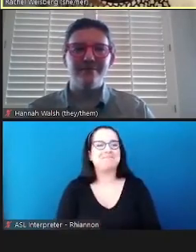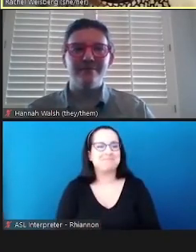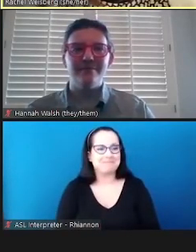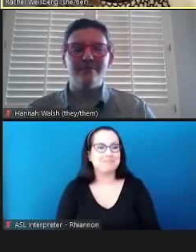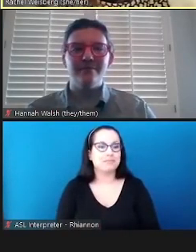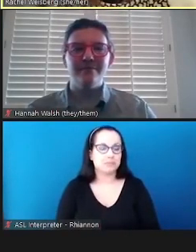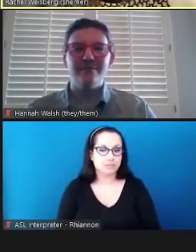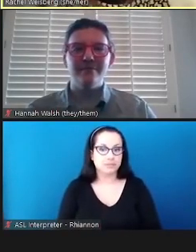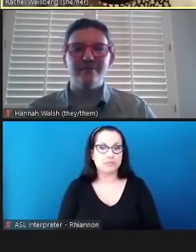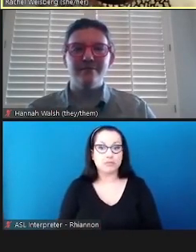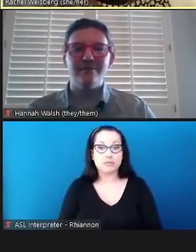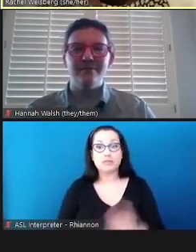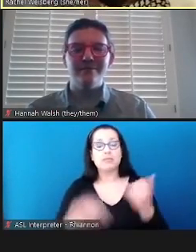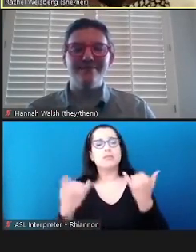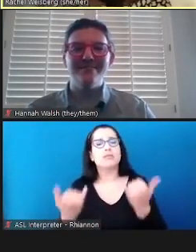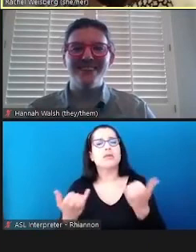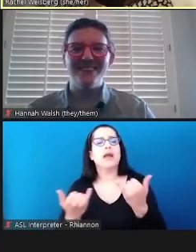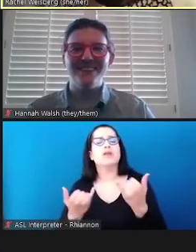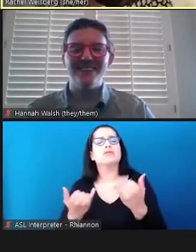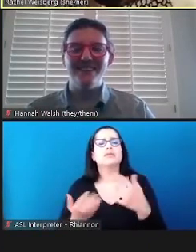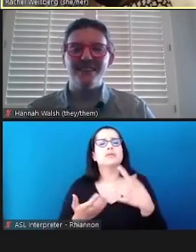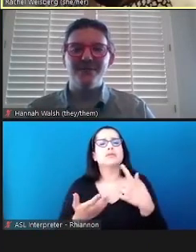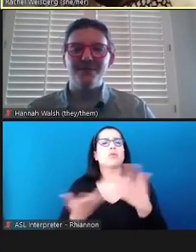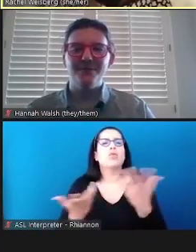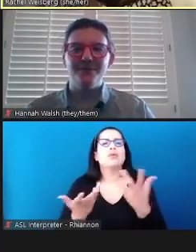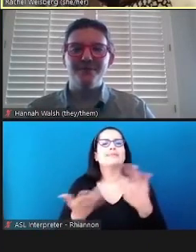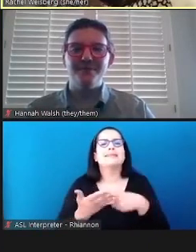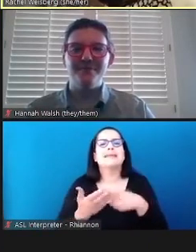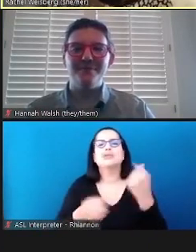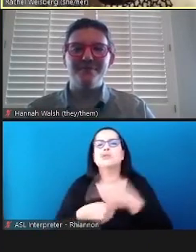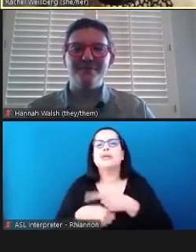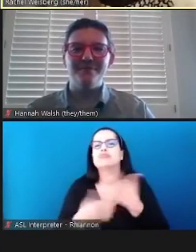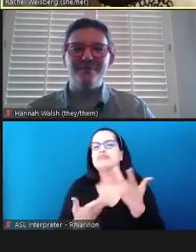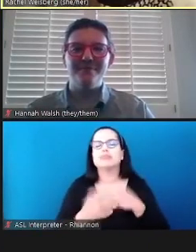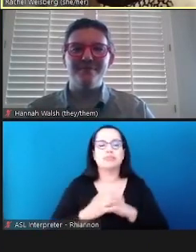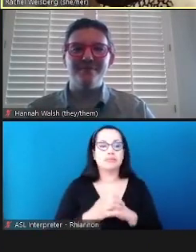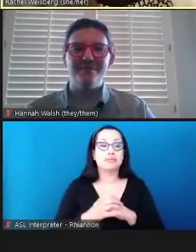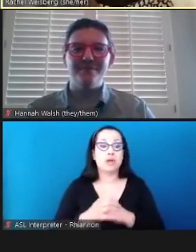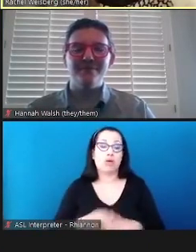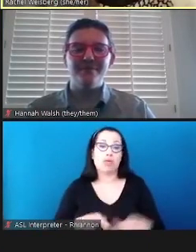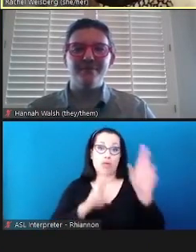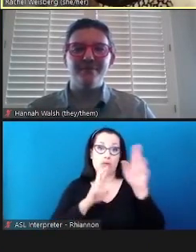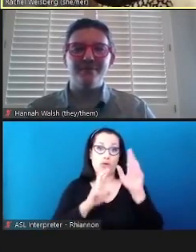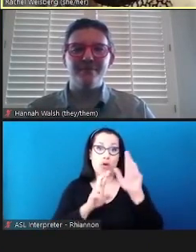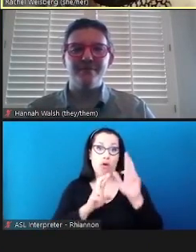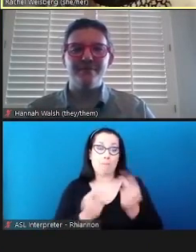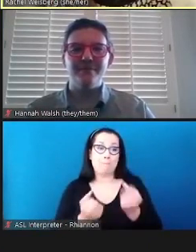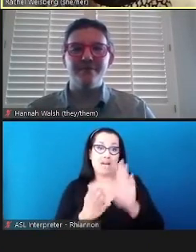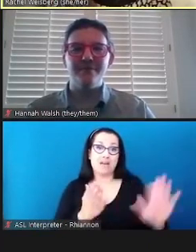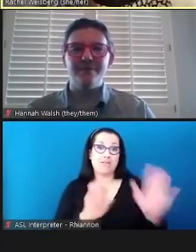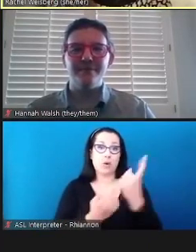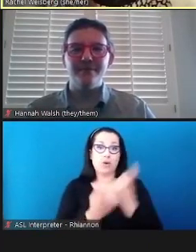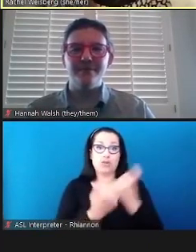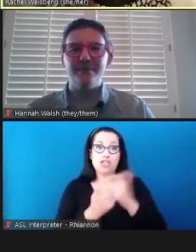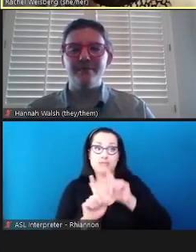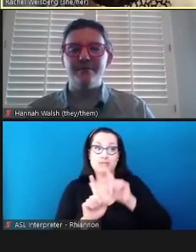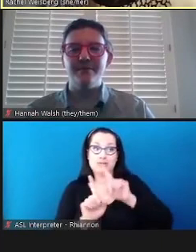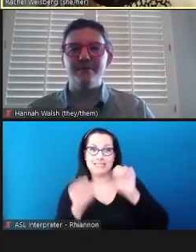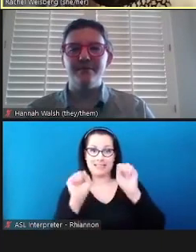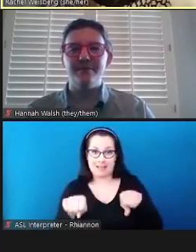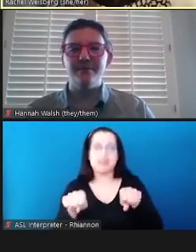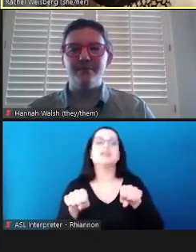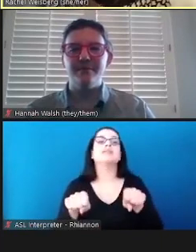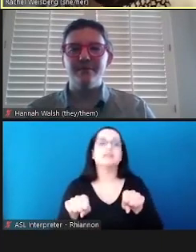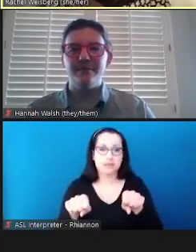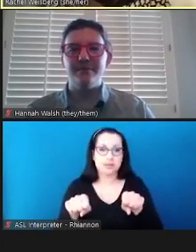Okay, but what are we going to talk about? Well, we hopefully are going to be able to answer a lot of your questions. And we're going to go through